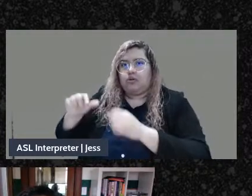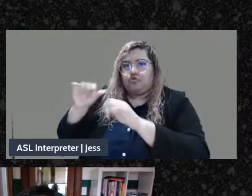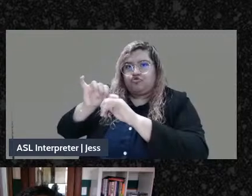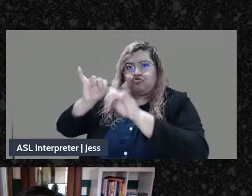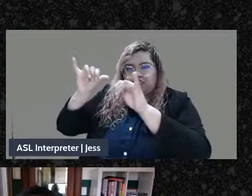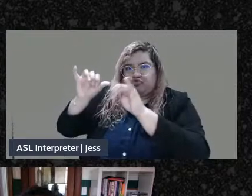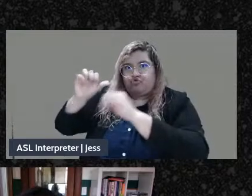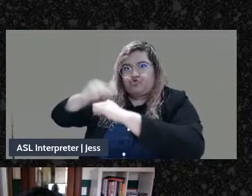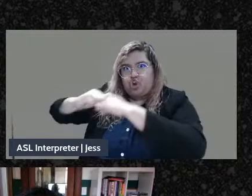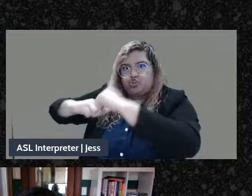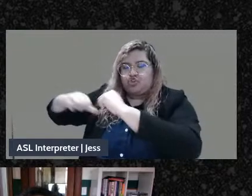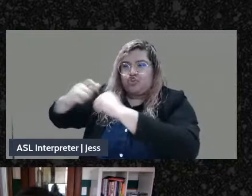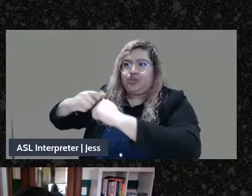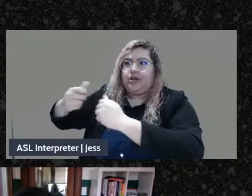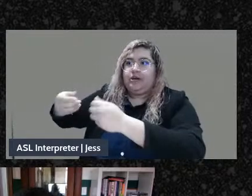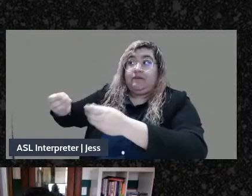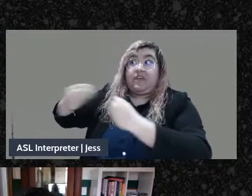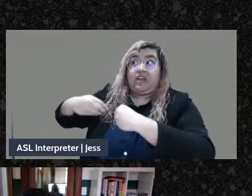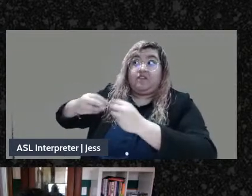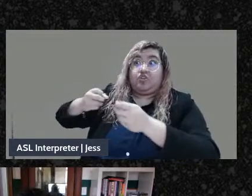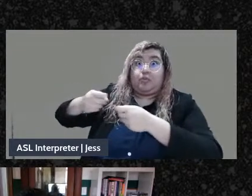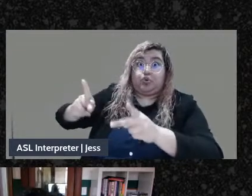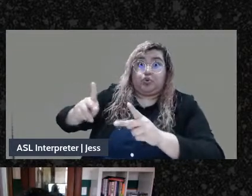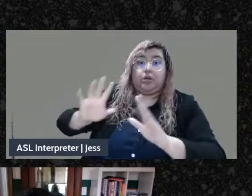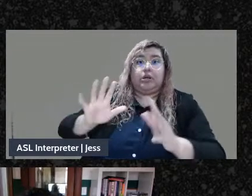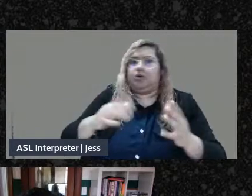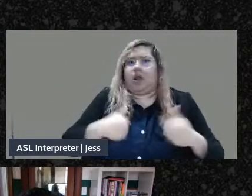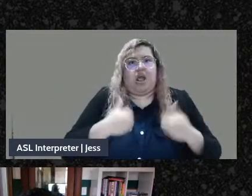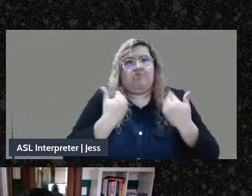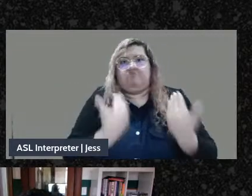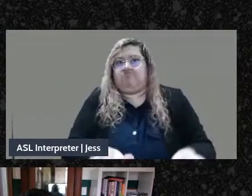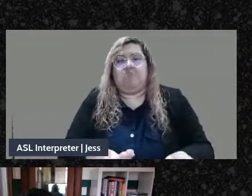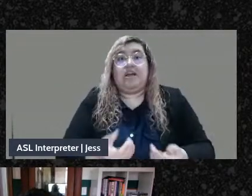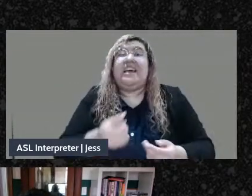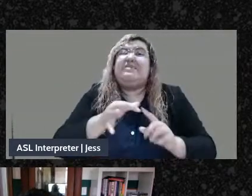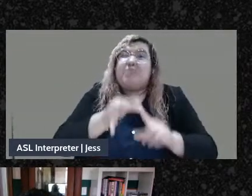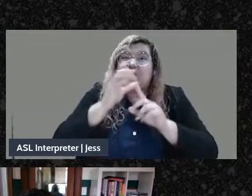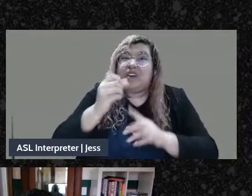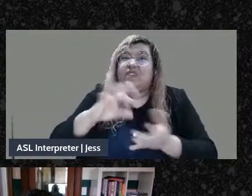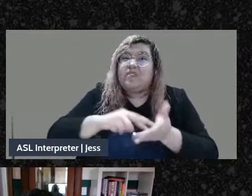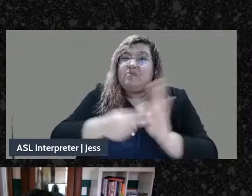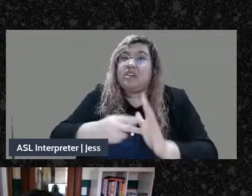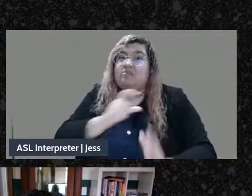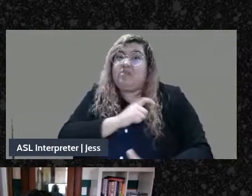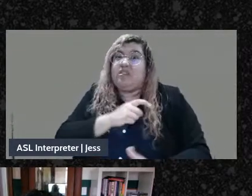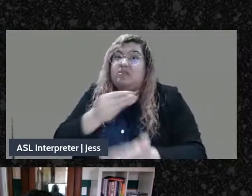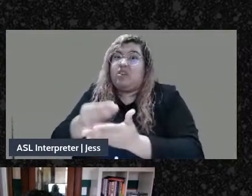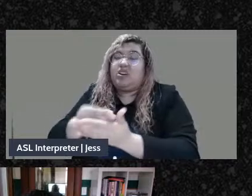that. So like, I'm all for it, especially if it also means pulling money from police.